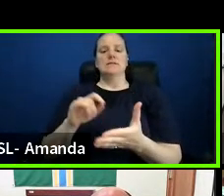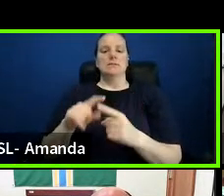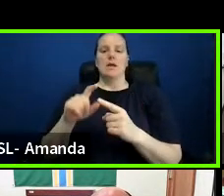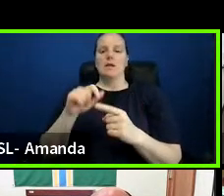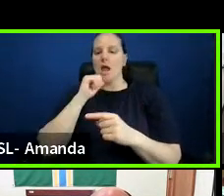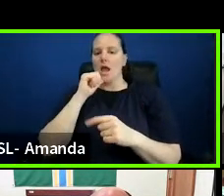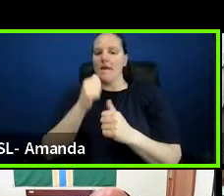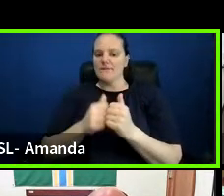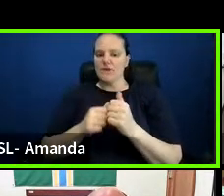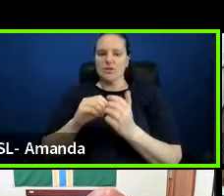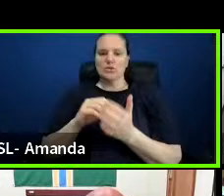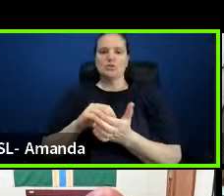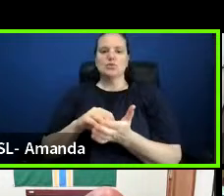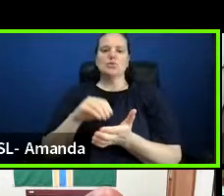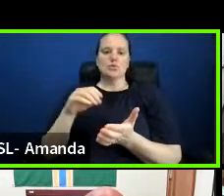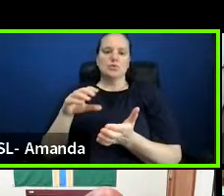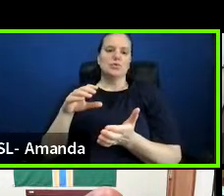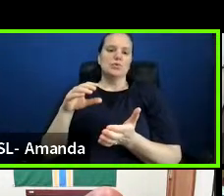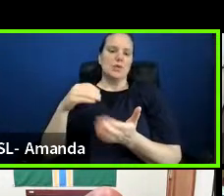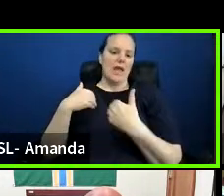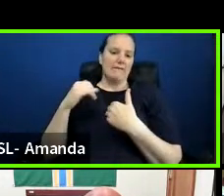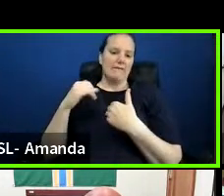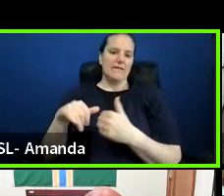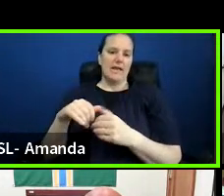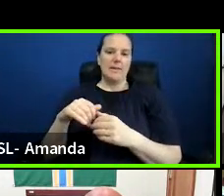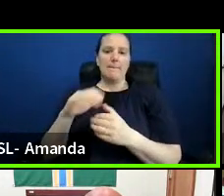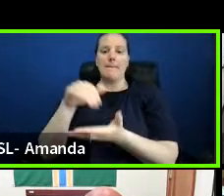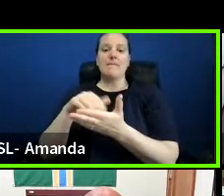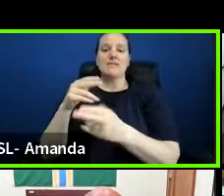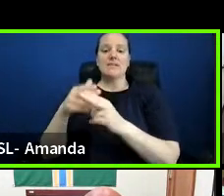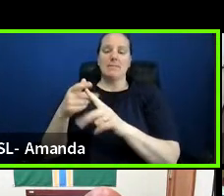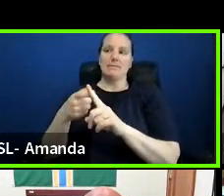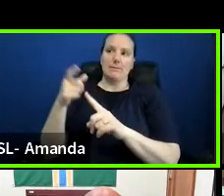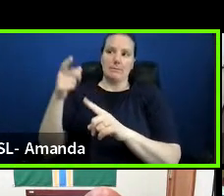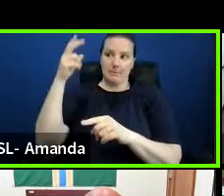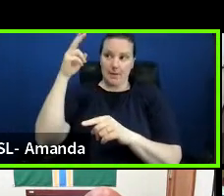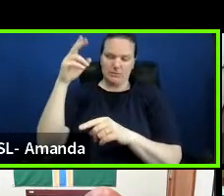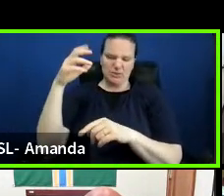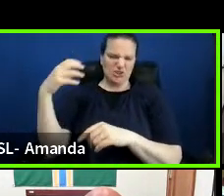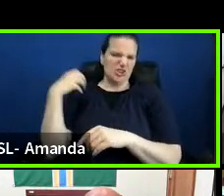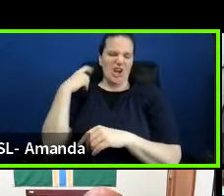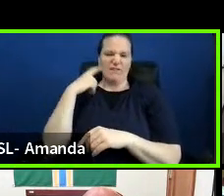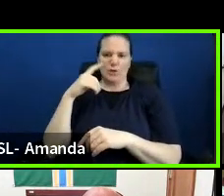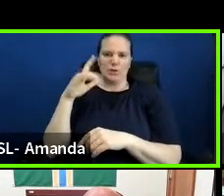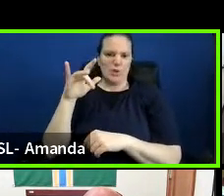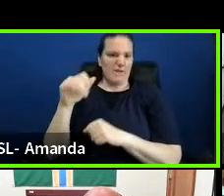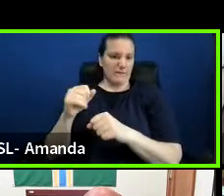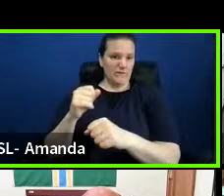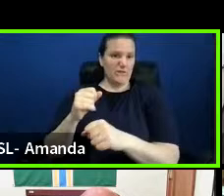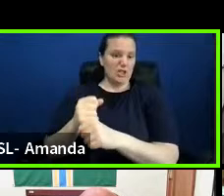had it. So that's how I got my first name, and my middle name is named after my uncle, who was chair for 25 years.